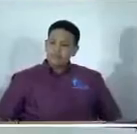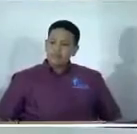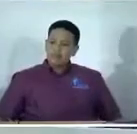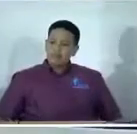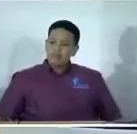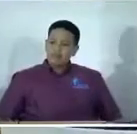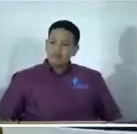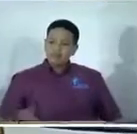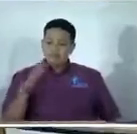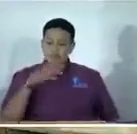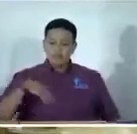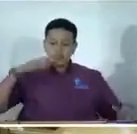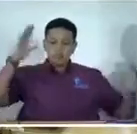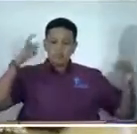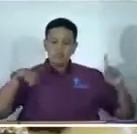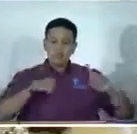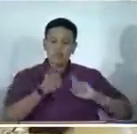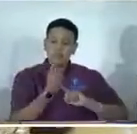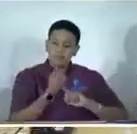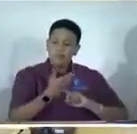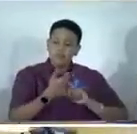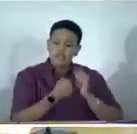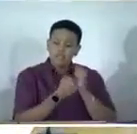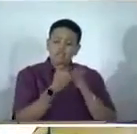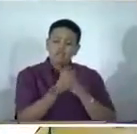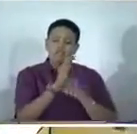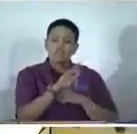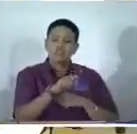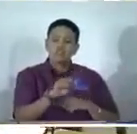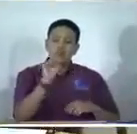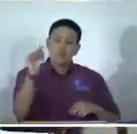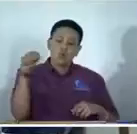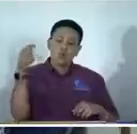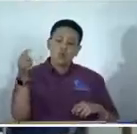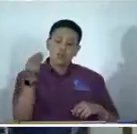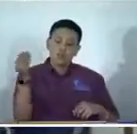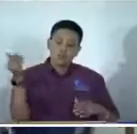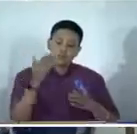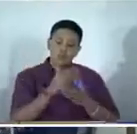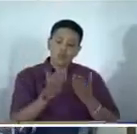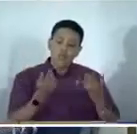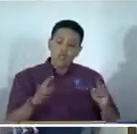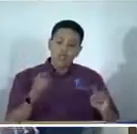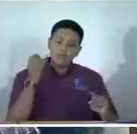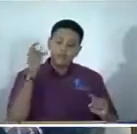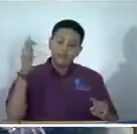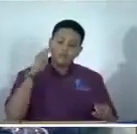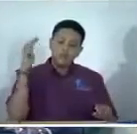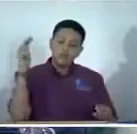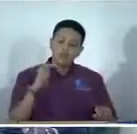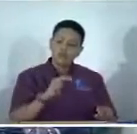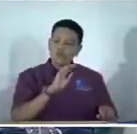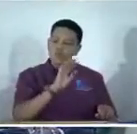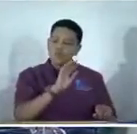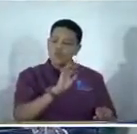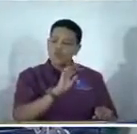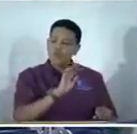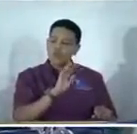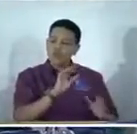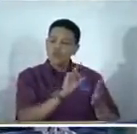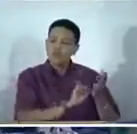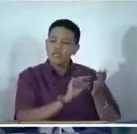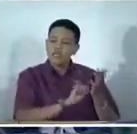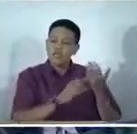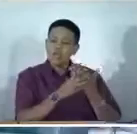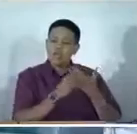Madam Speaker, we're building out this infrastructure, and these are only but a few. If you look in your printed copies, you